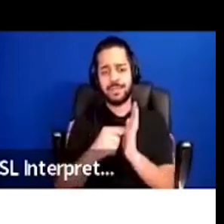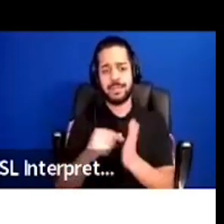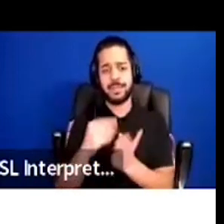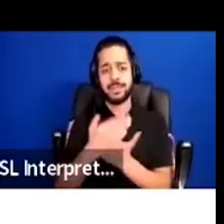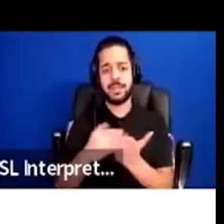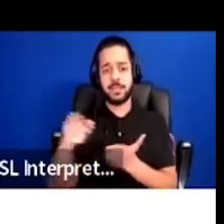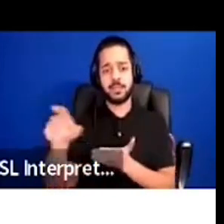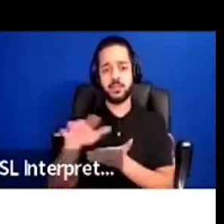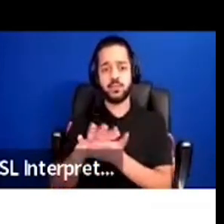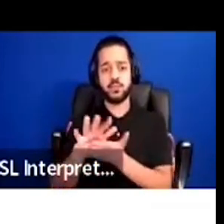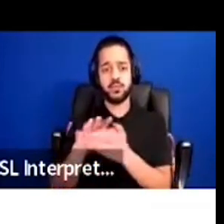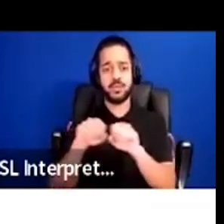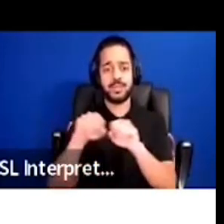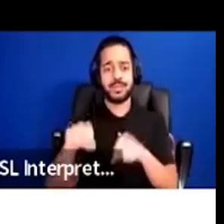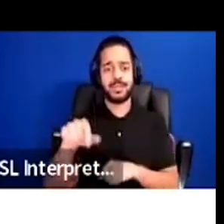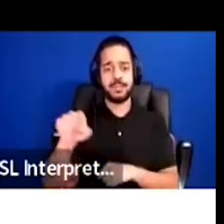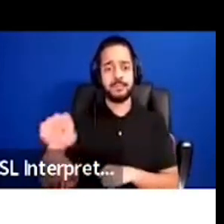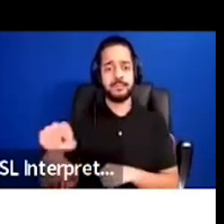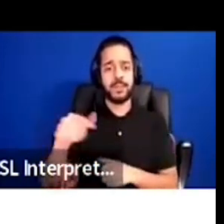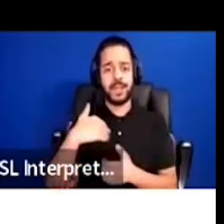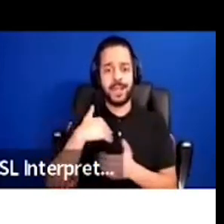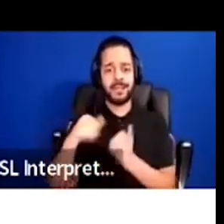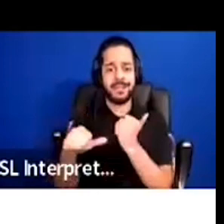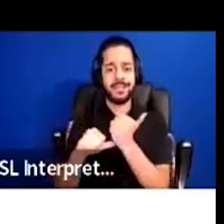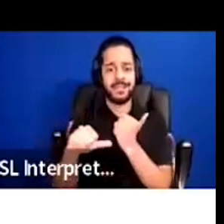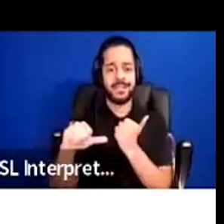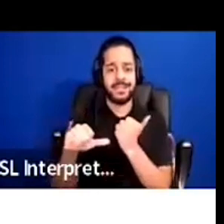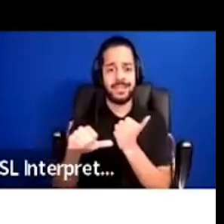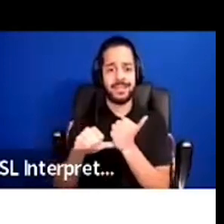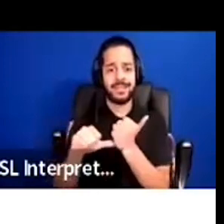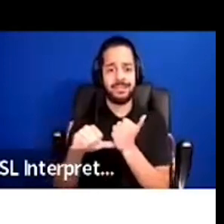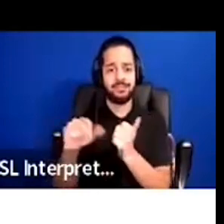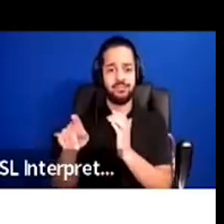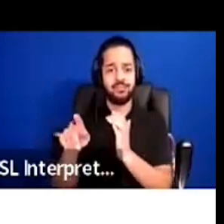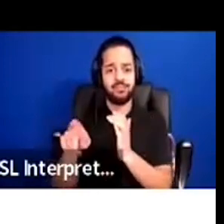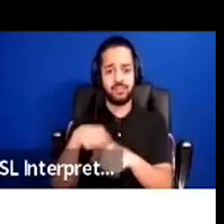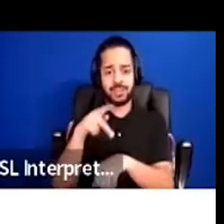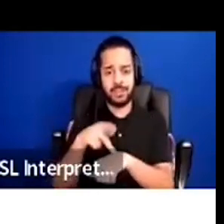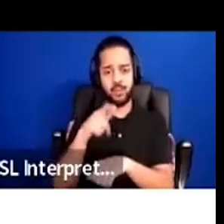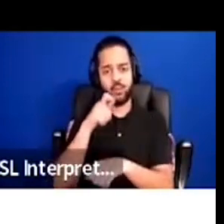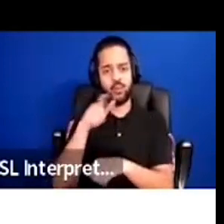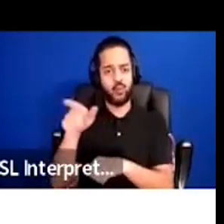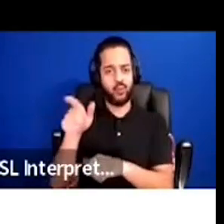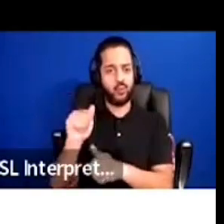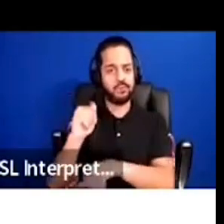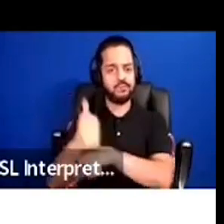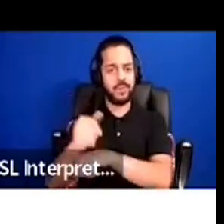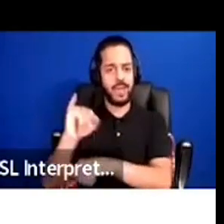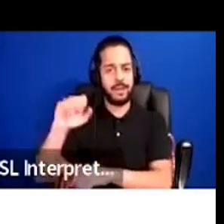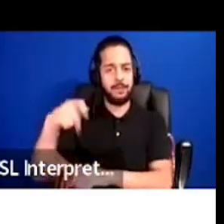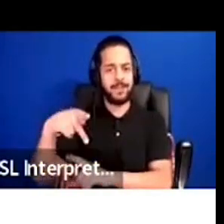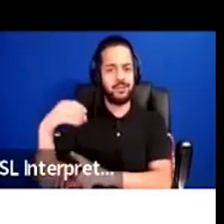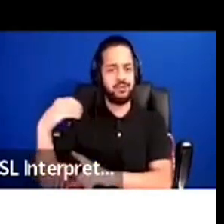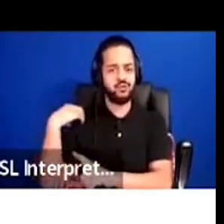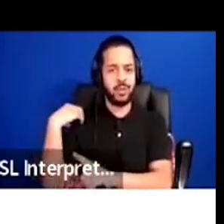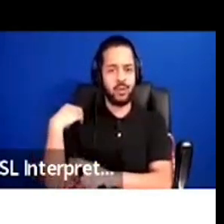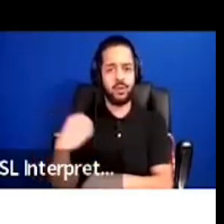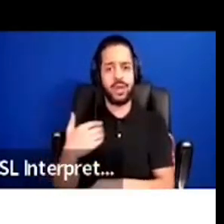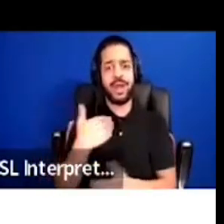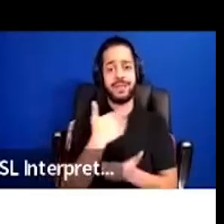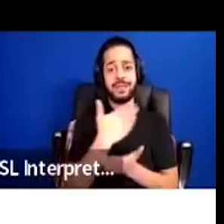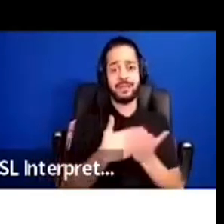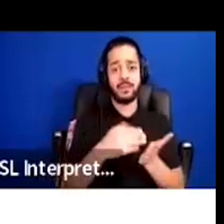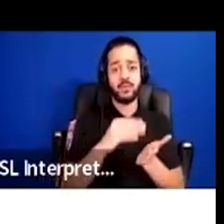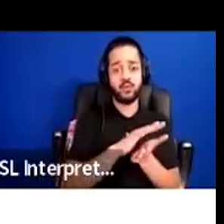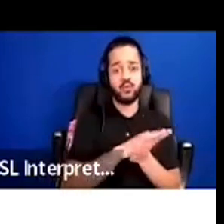systems that have assistant principals that act as IEP chairs. You have other school systems that have IEP chairs.